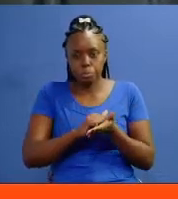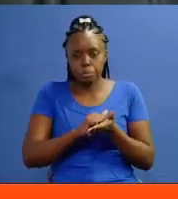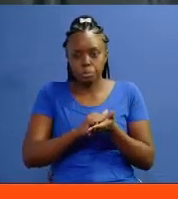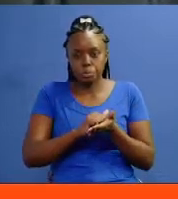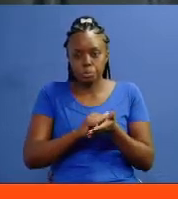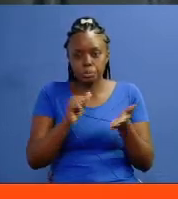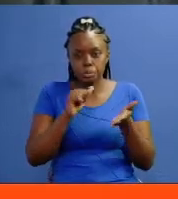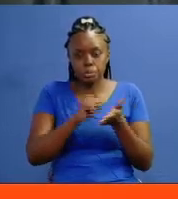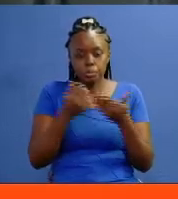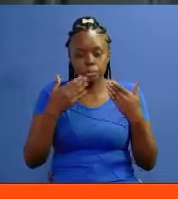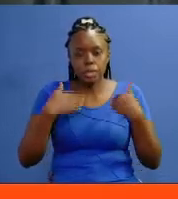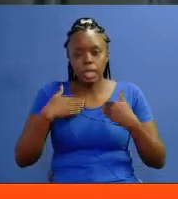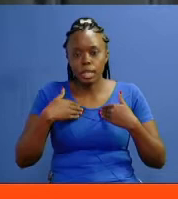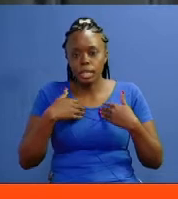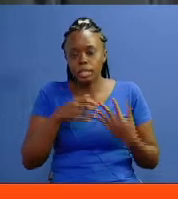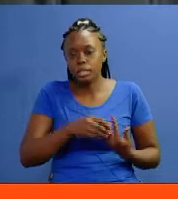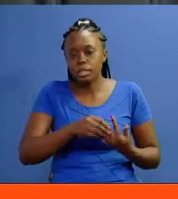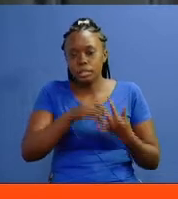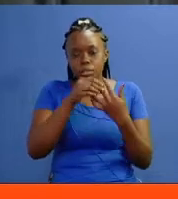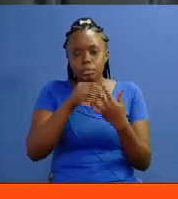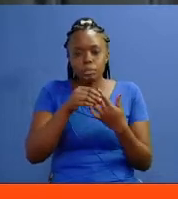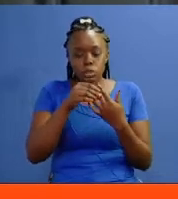that have some uniqueness,